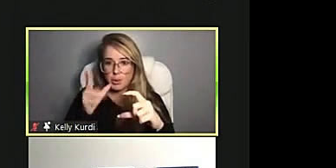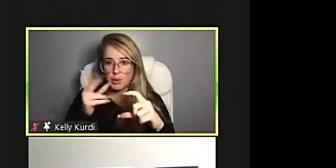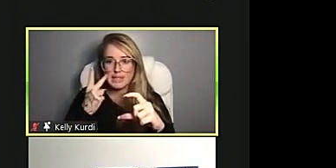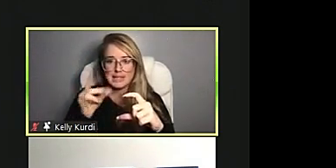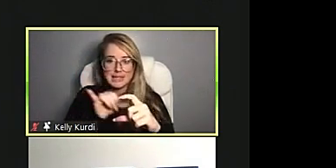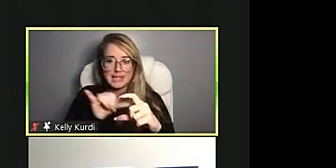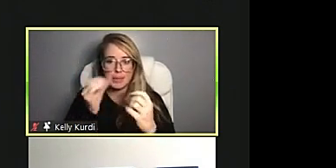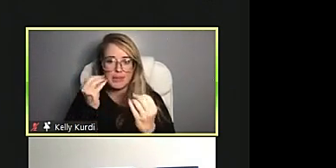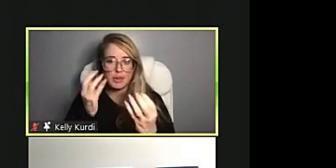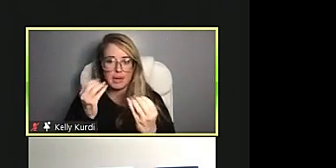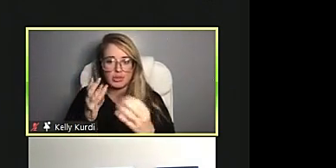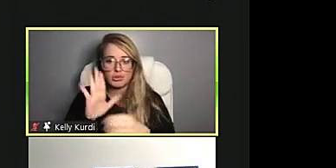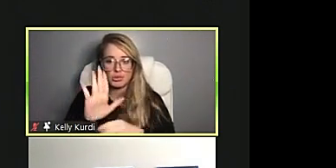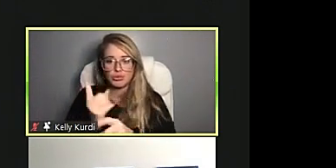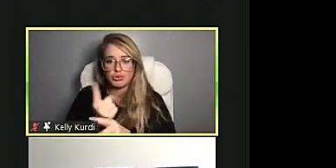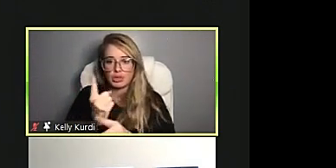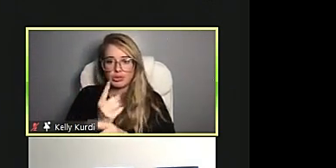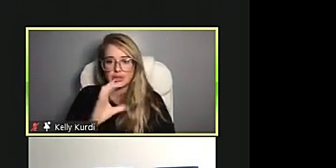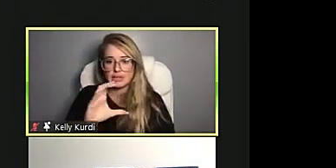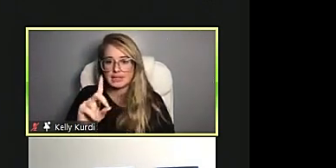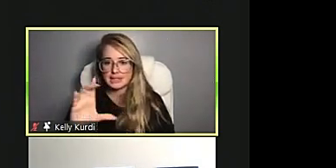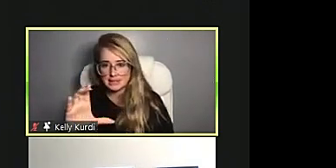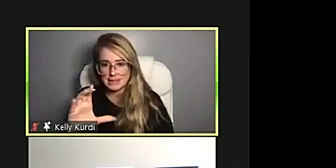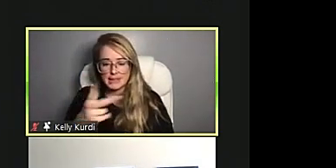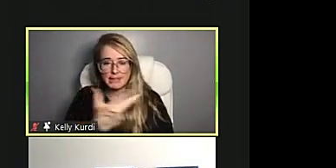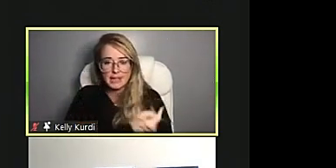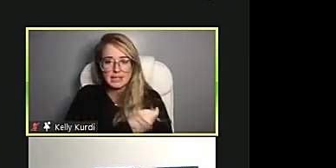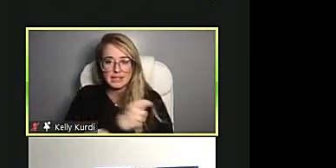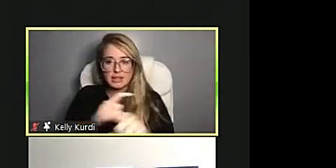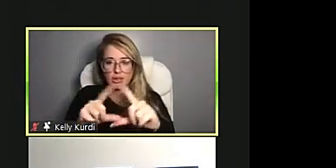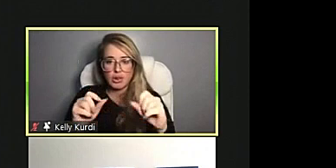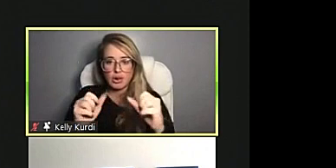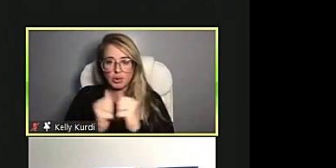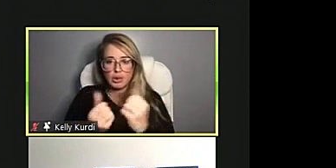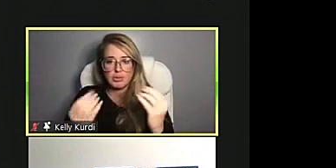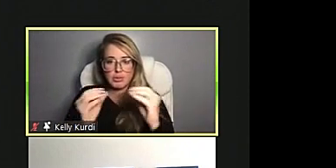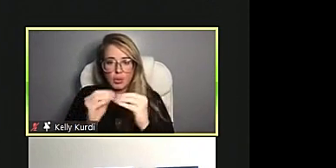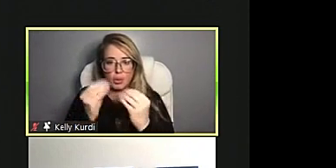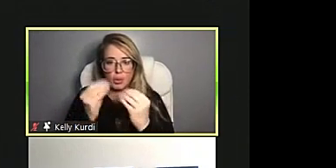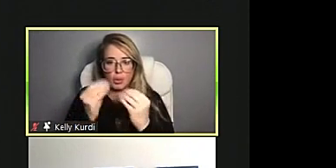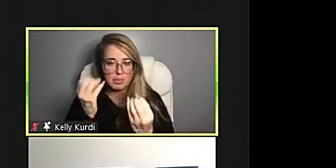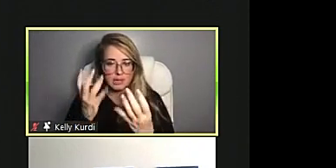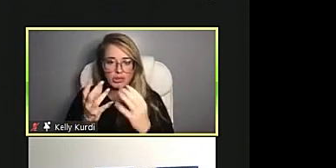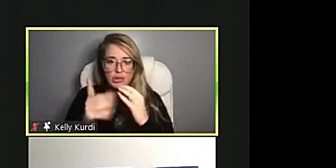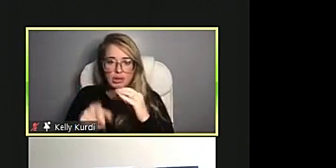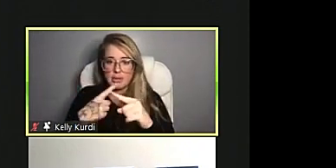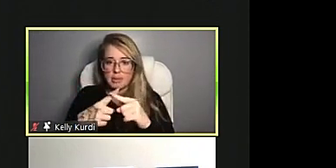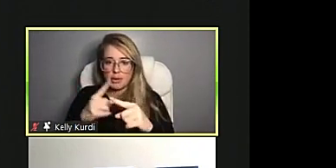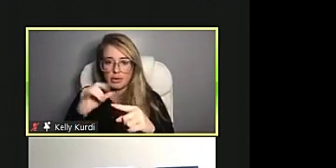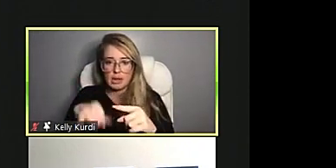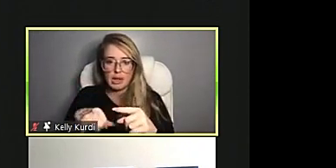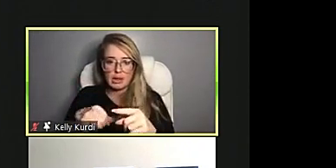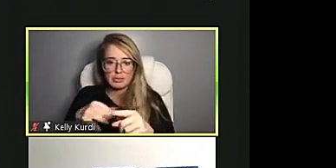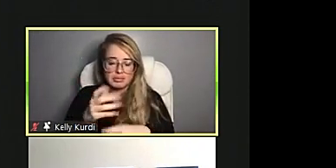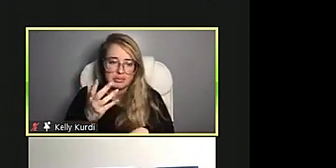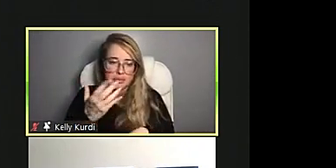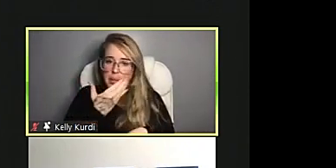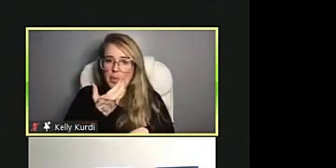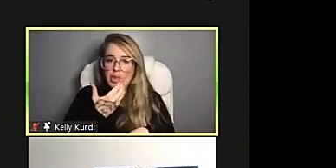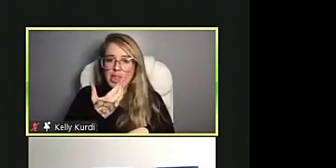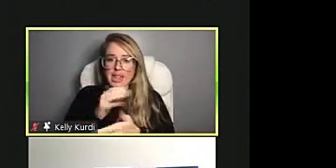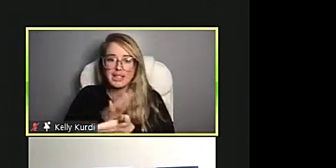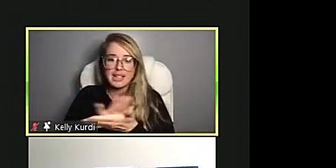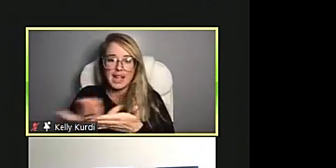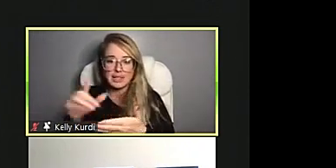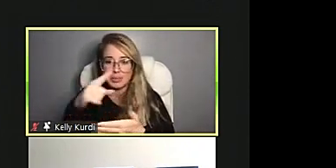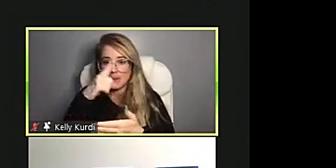your regular CDC vaccination card with a tad more detail on the immunizations themselves. So the nice thing about them is it